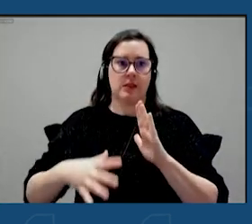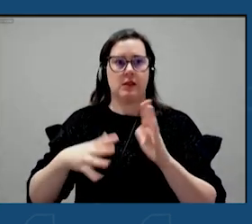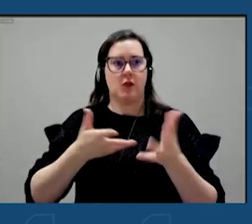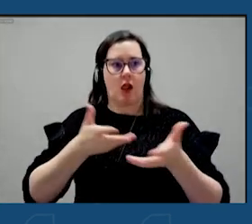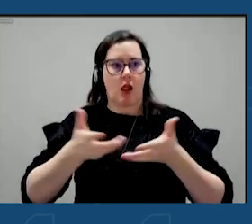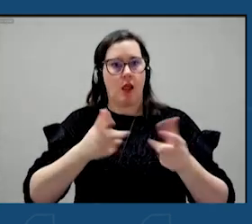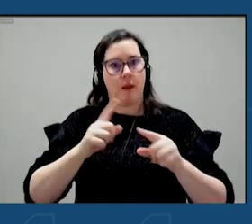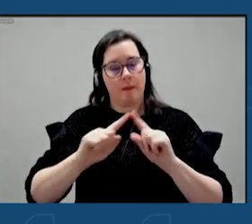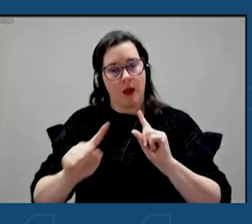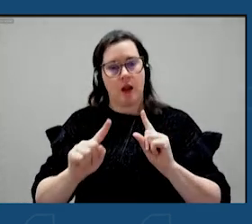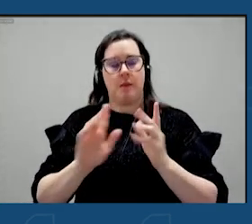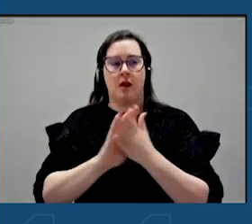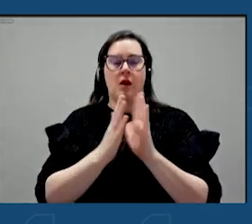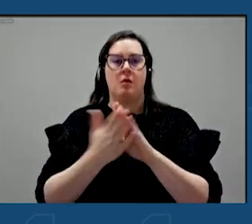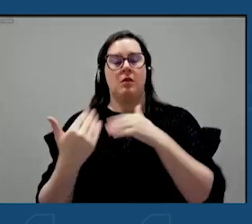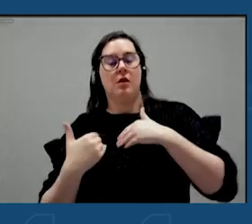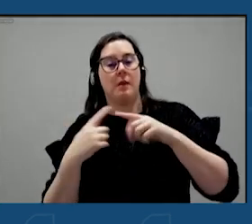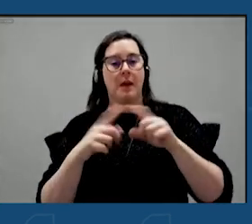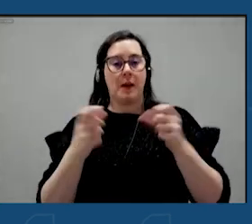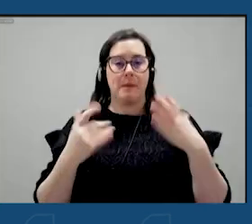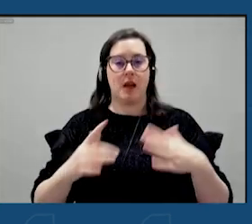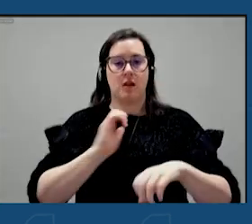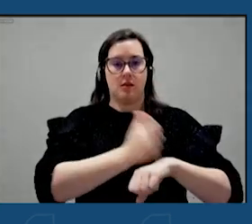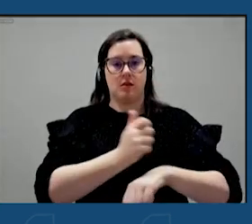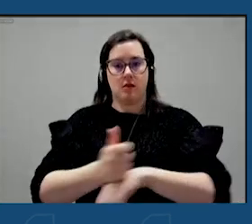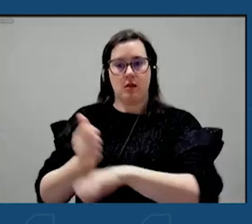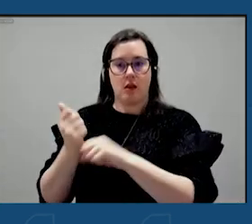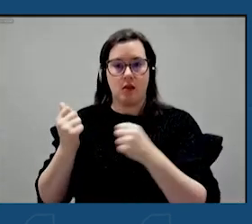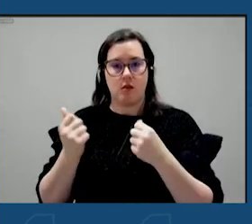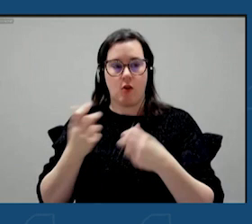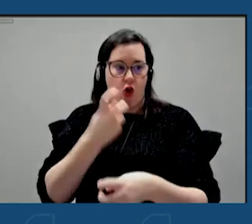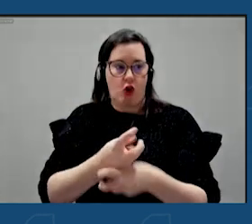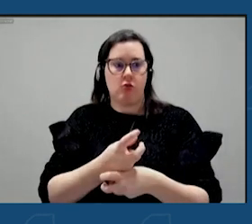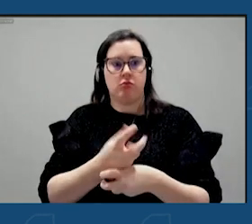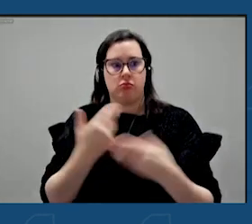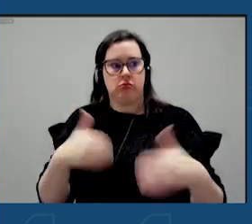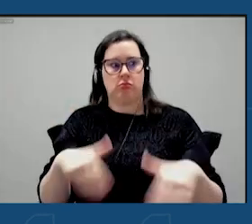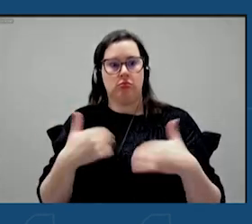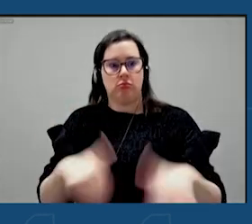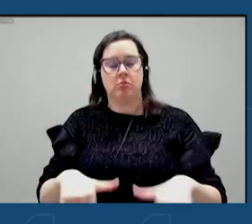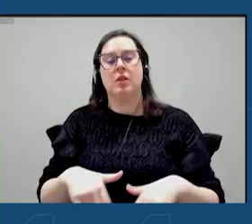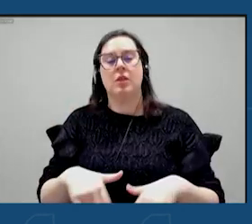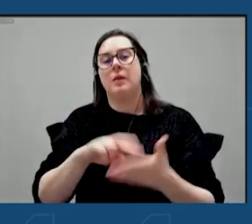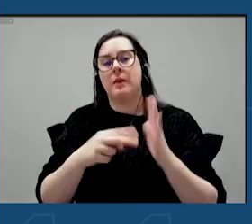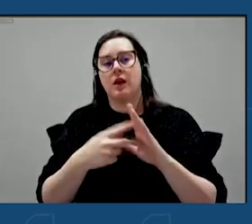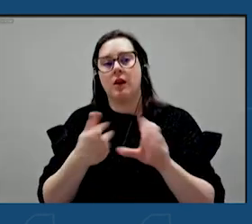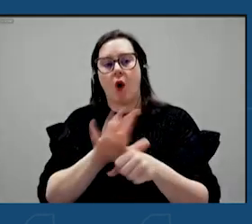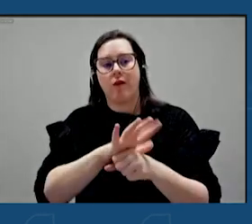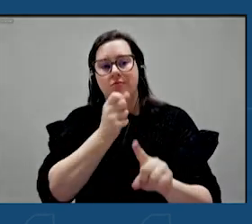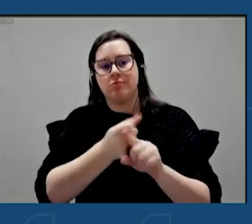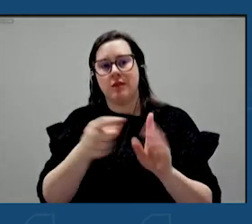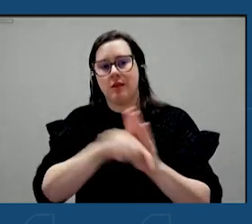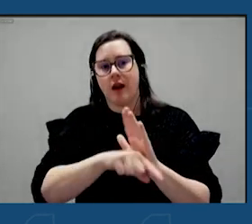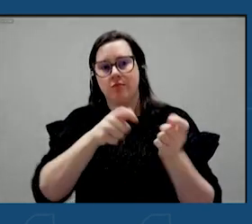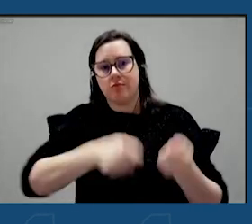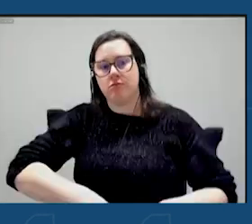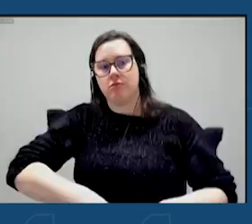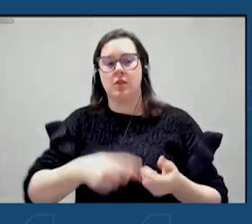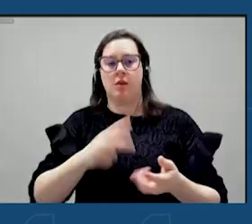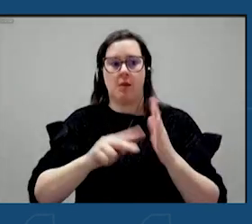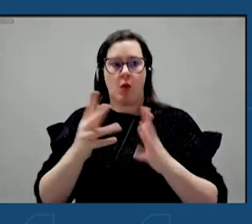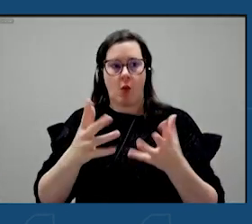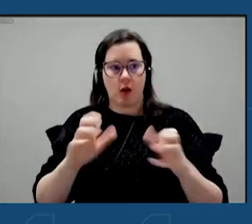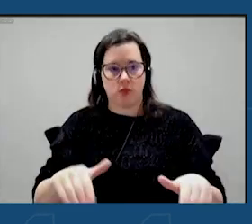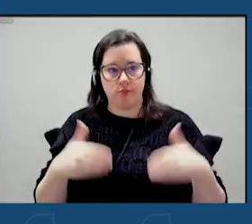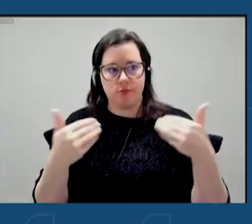but there are a lot of them were built around the same town that was hit hard by COVID too. And they need some help getting back on their feet. Cause that often is the, the center of activity. People go to theater and